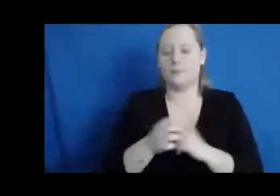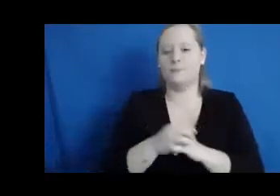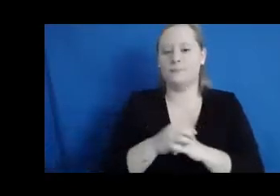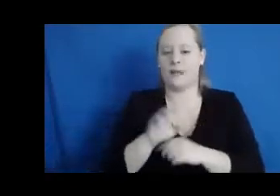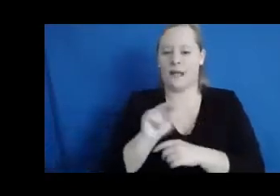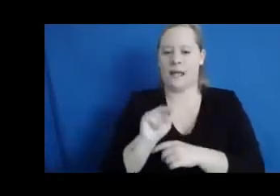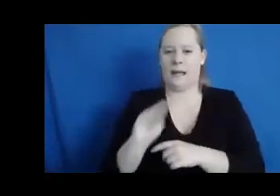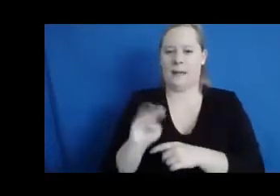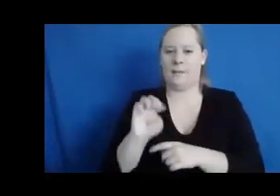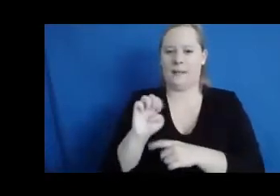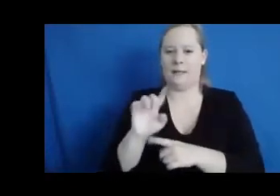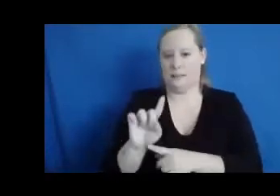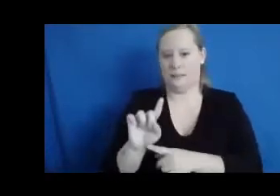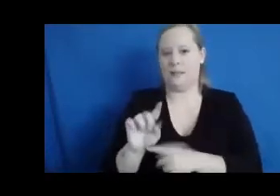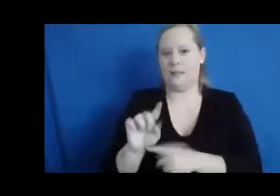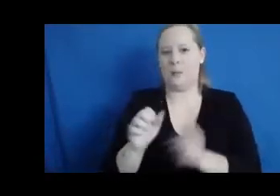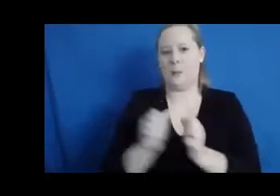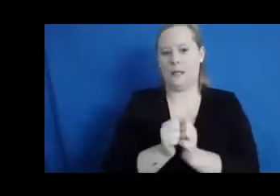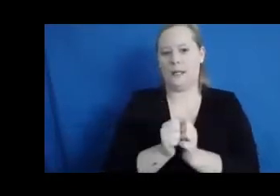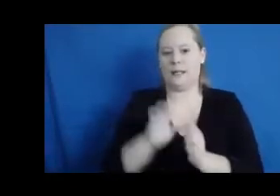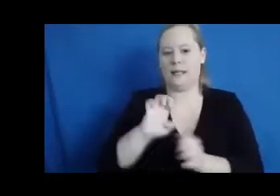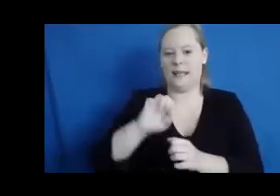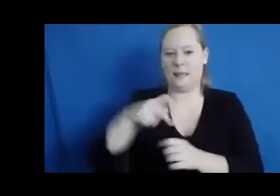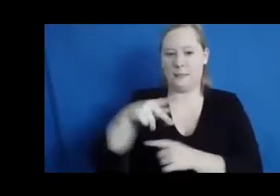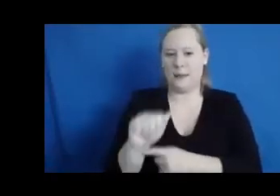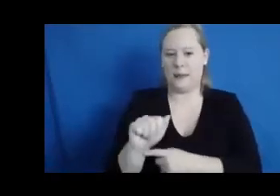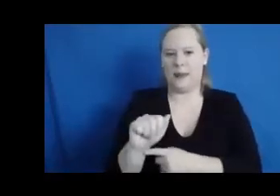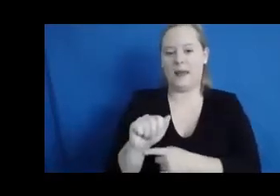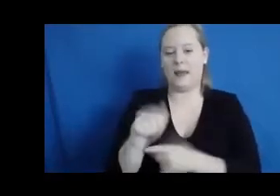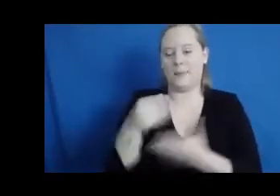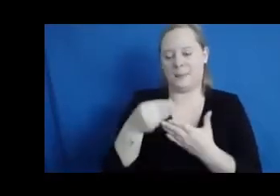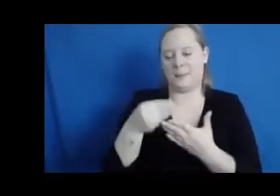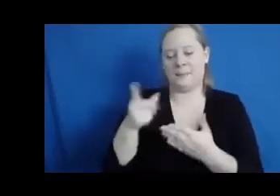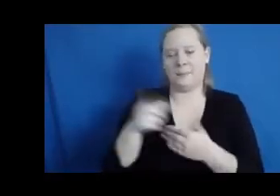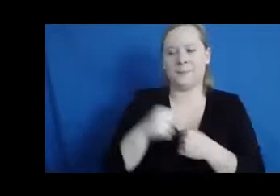through EPA sources.